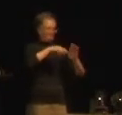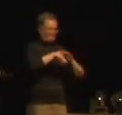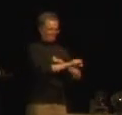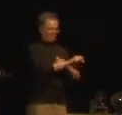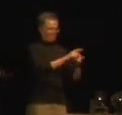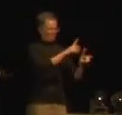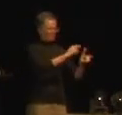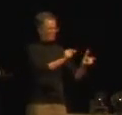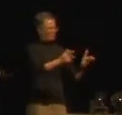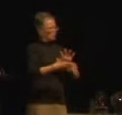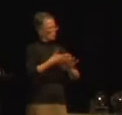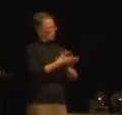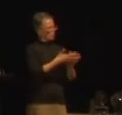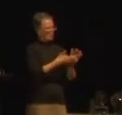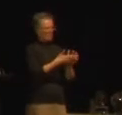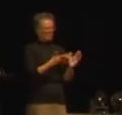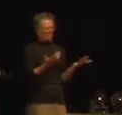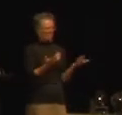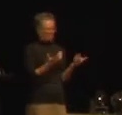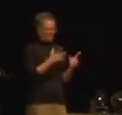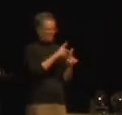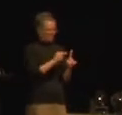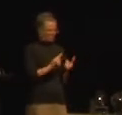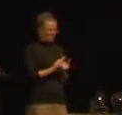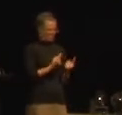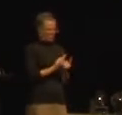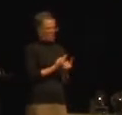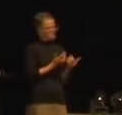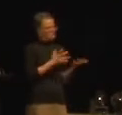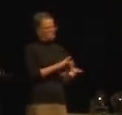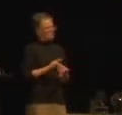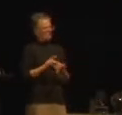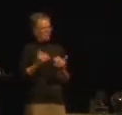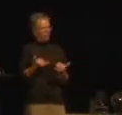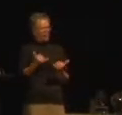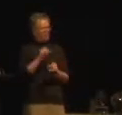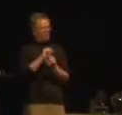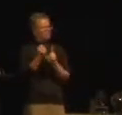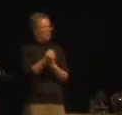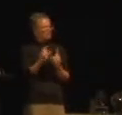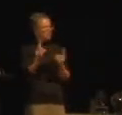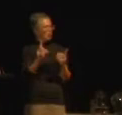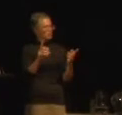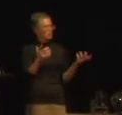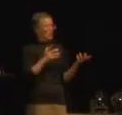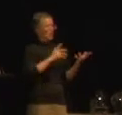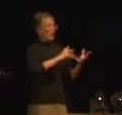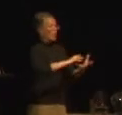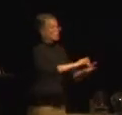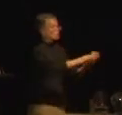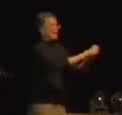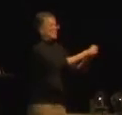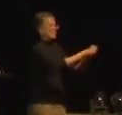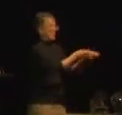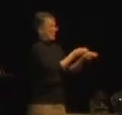digital media, and digital objects in our current society and culture. Born digital resources are any items created and managed in a digital